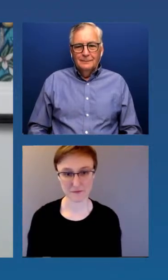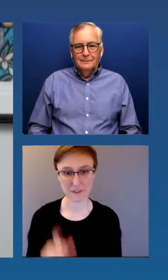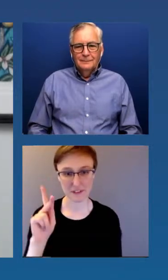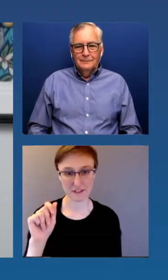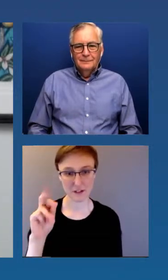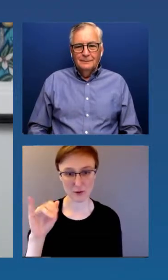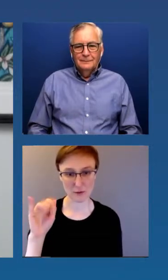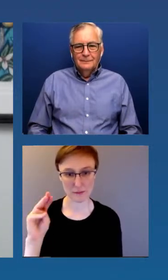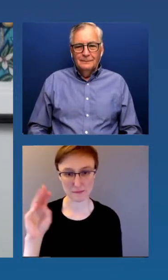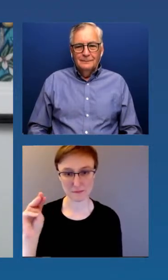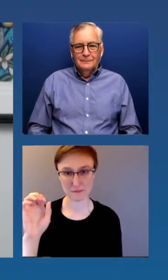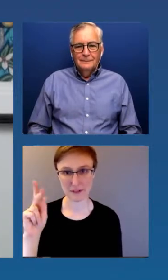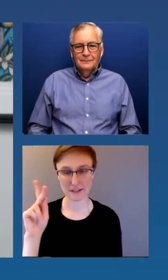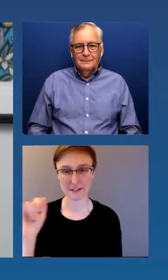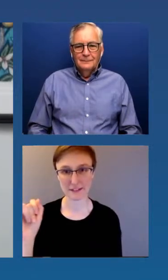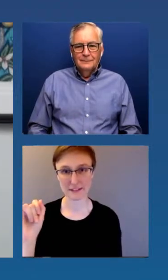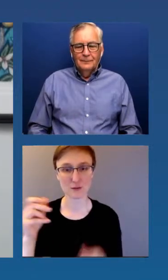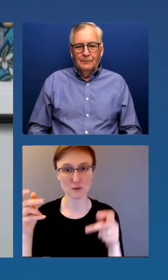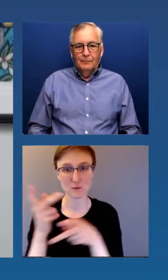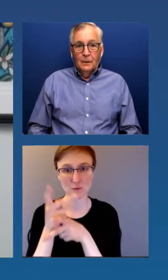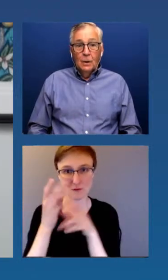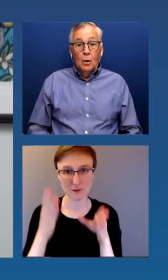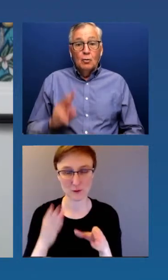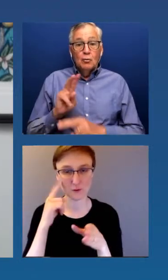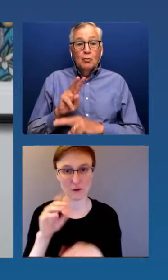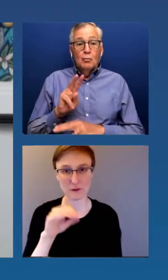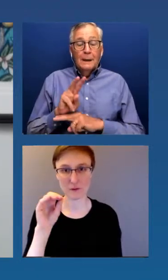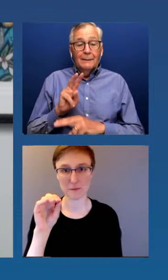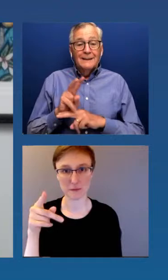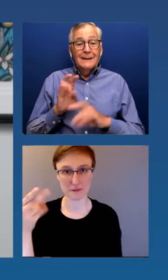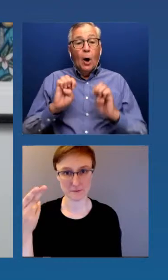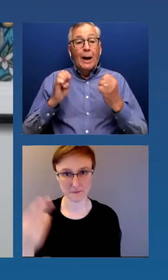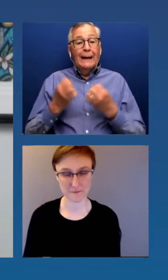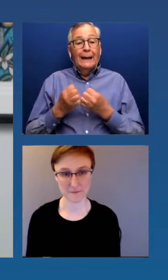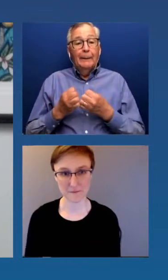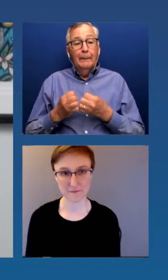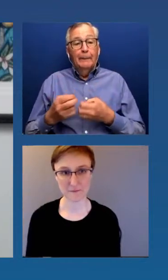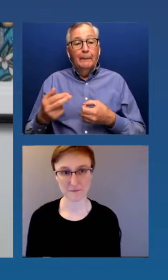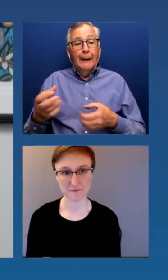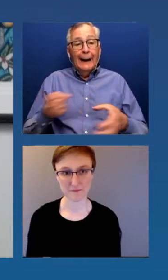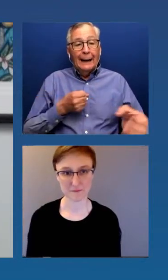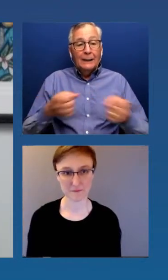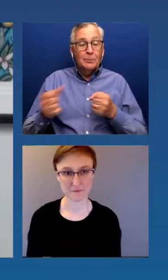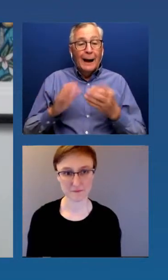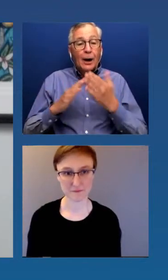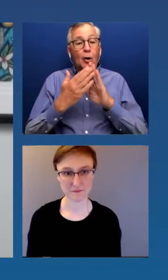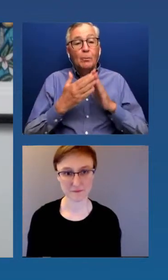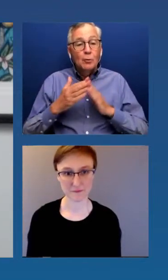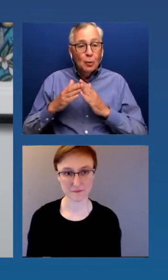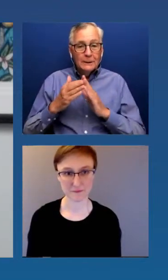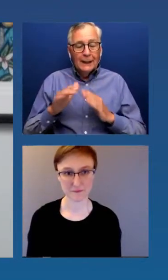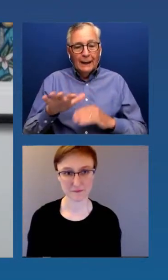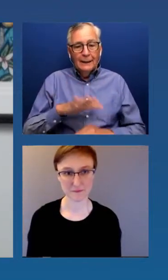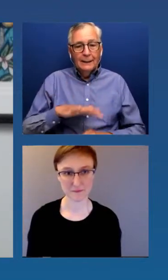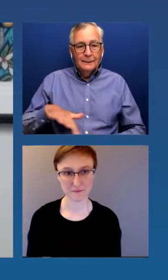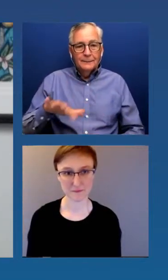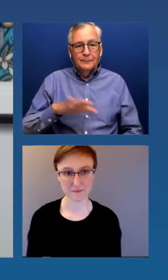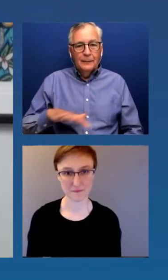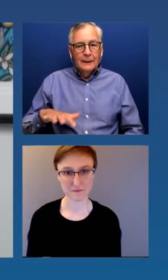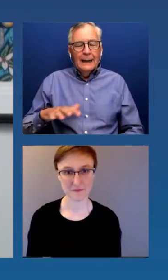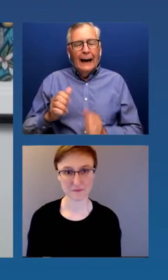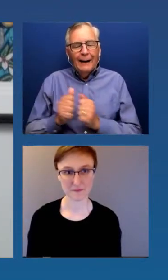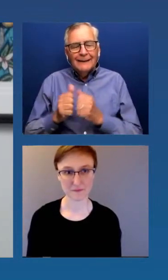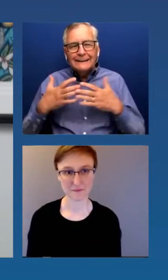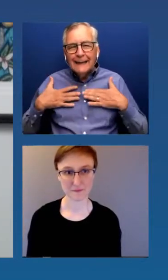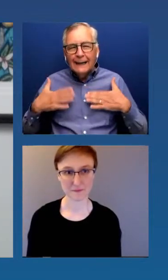Public Health, le superviseur de l'équipe d'engagement communautaire avec Santé